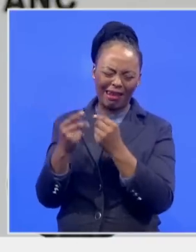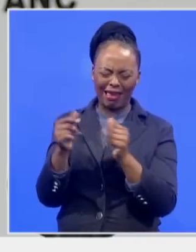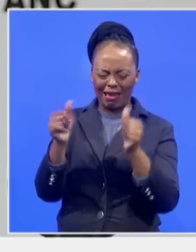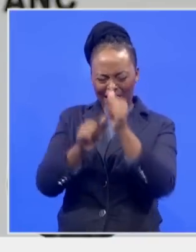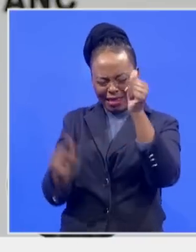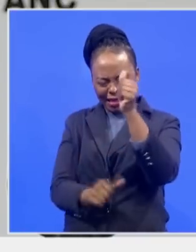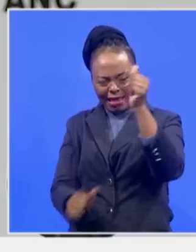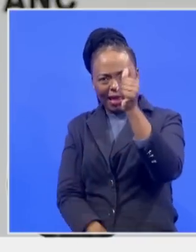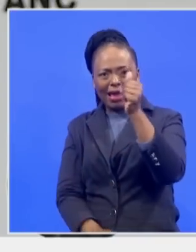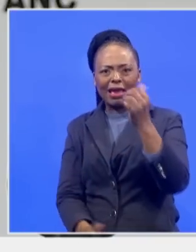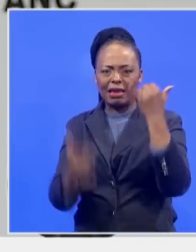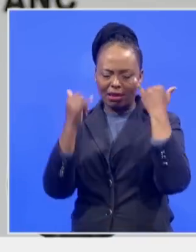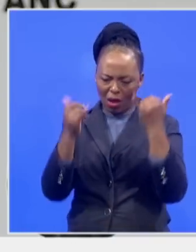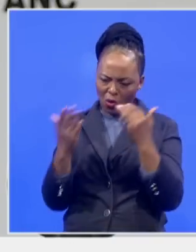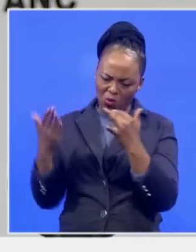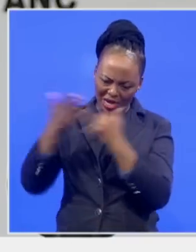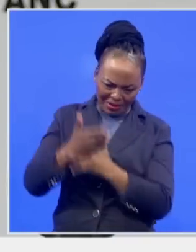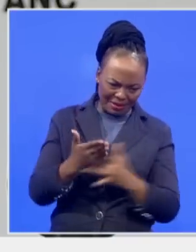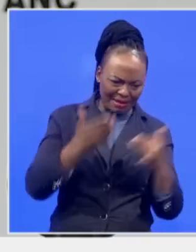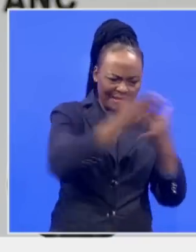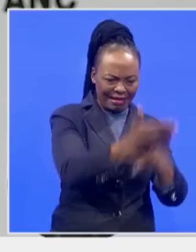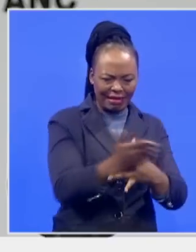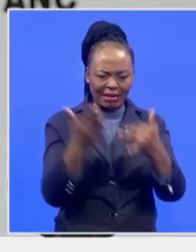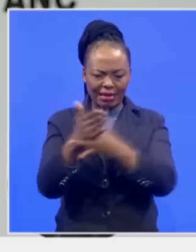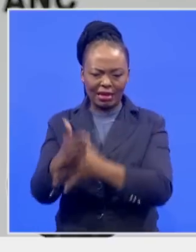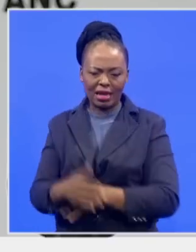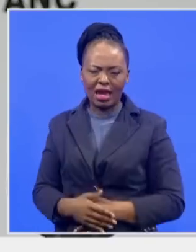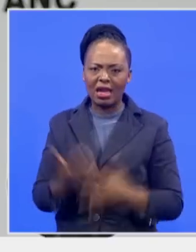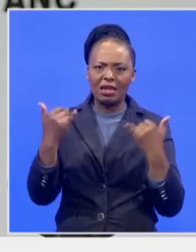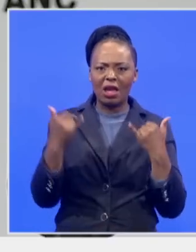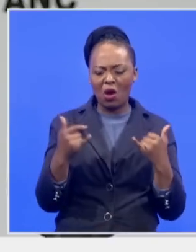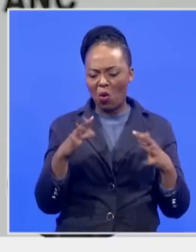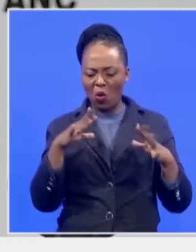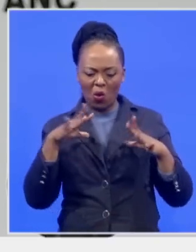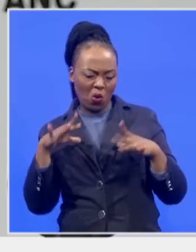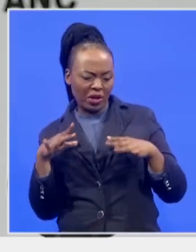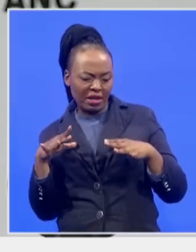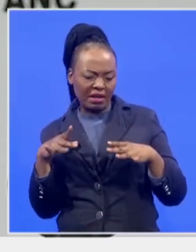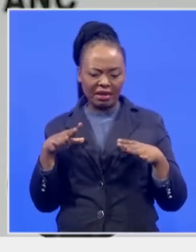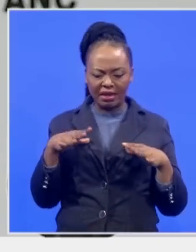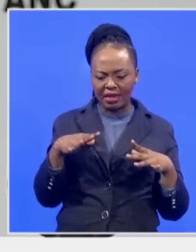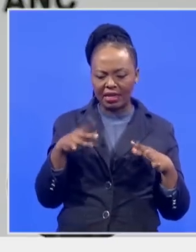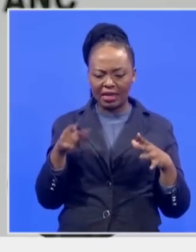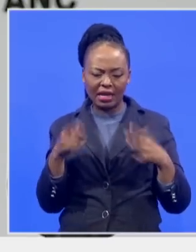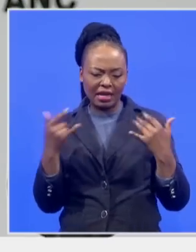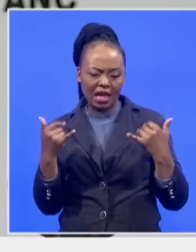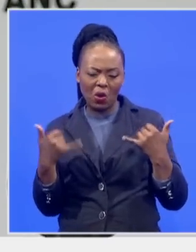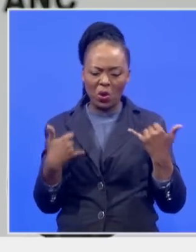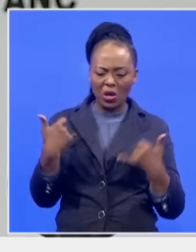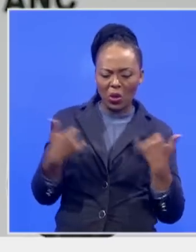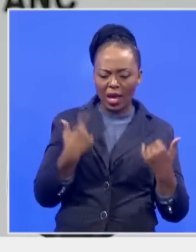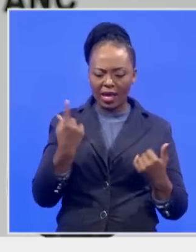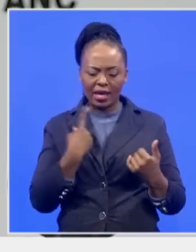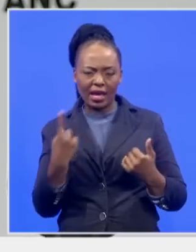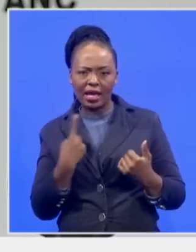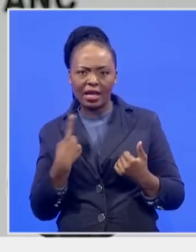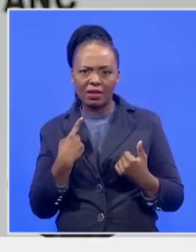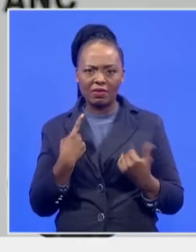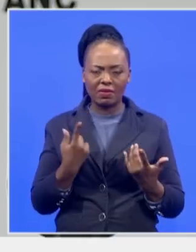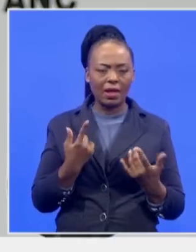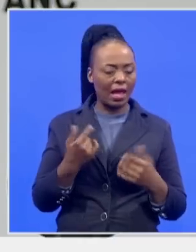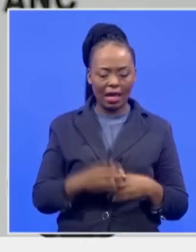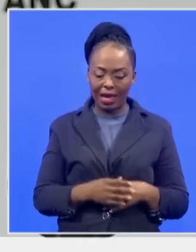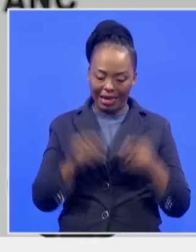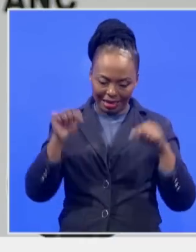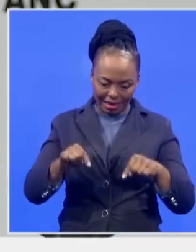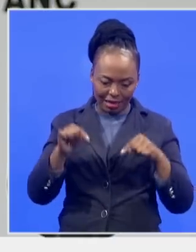are intervening. There will be no holy cows in this era of renewal, in this era of ensuring